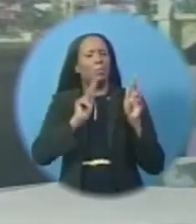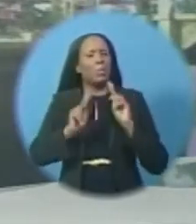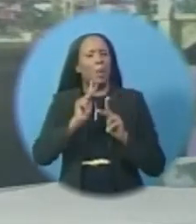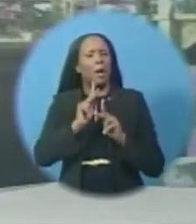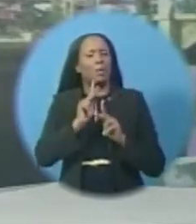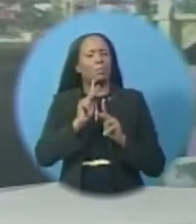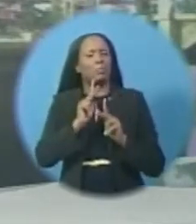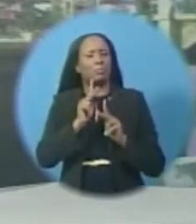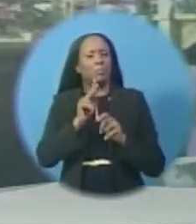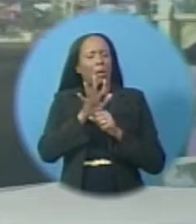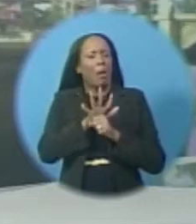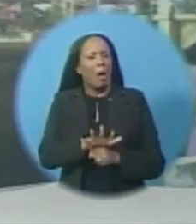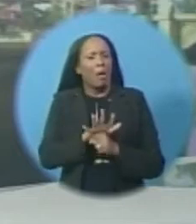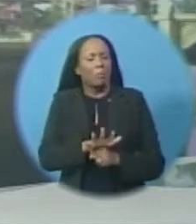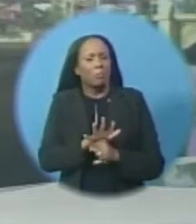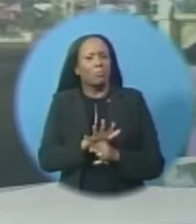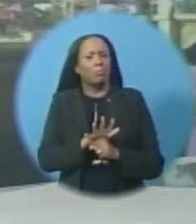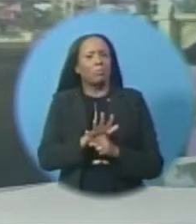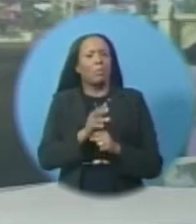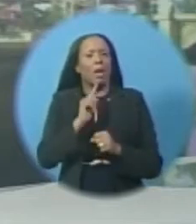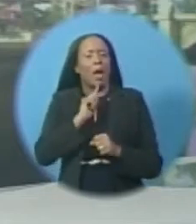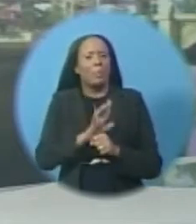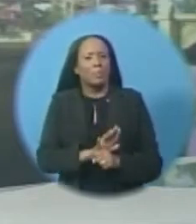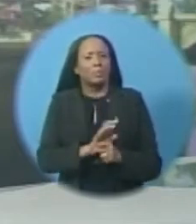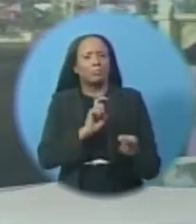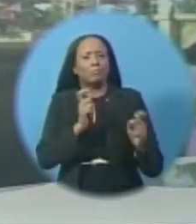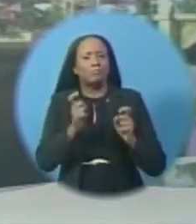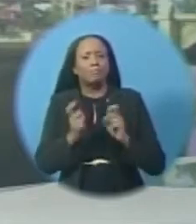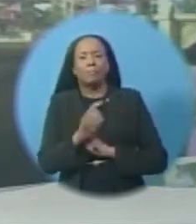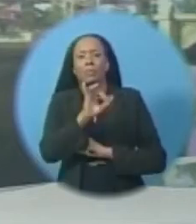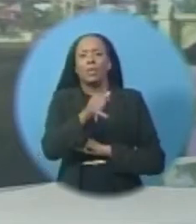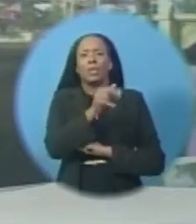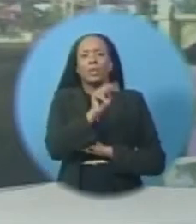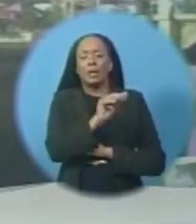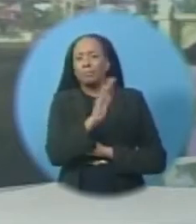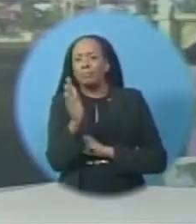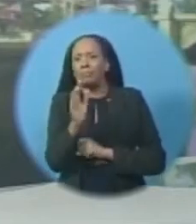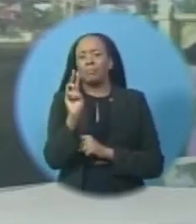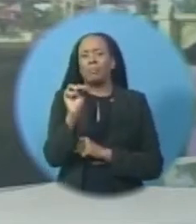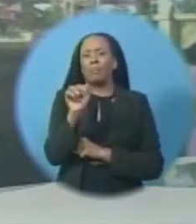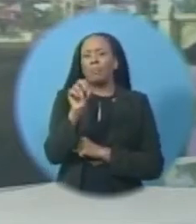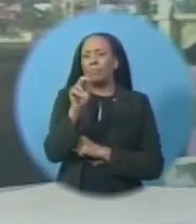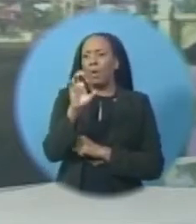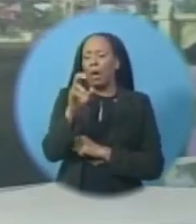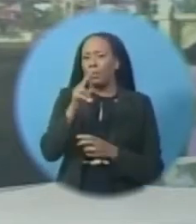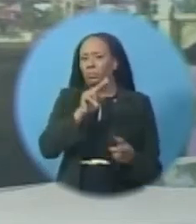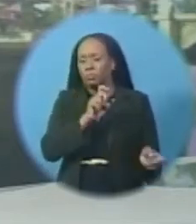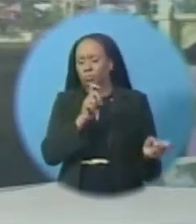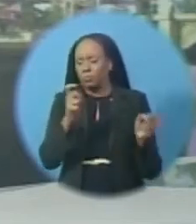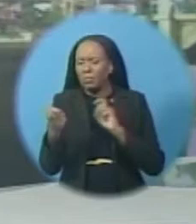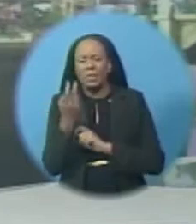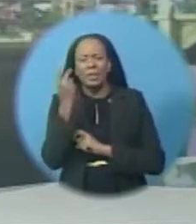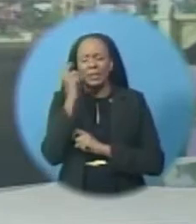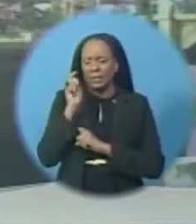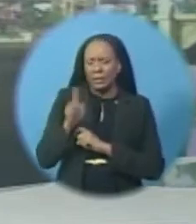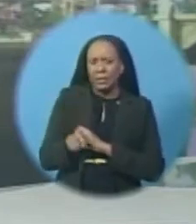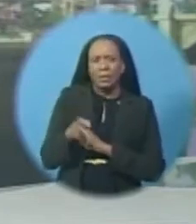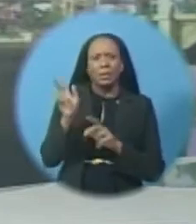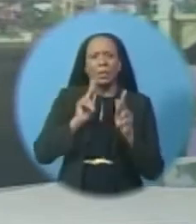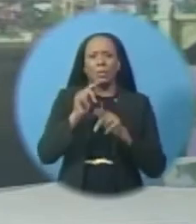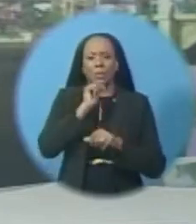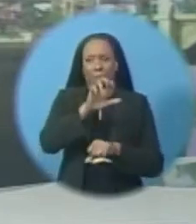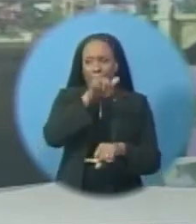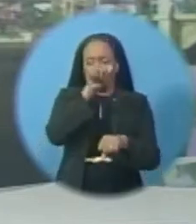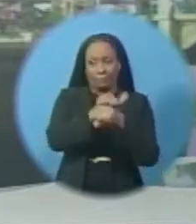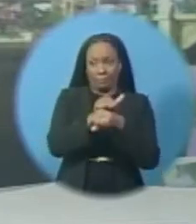in occupancy by about 2% between January and March. She says they have noticed a trend where instead of booking their holiday